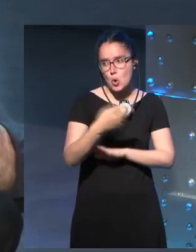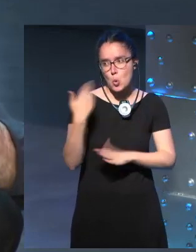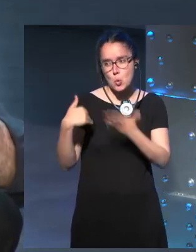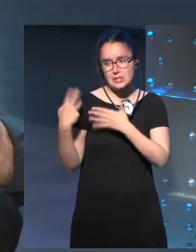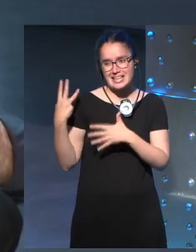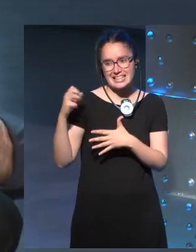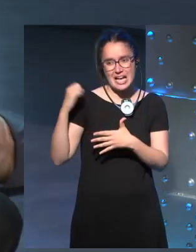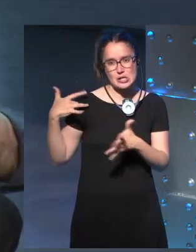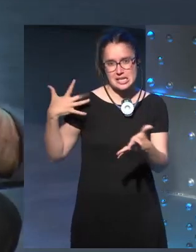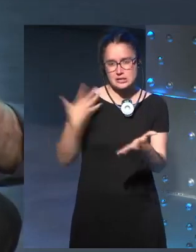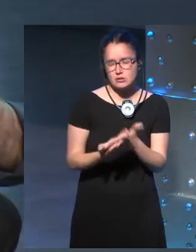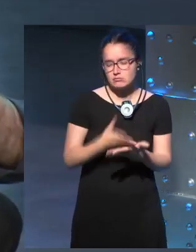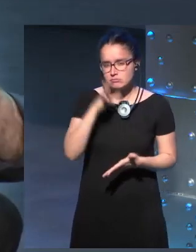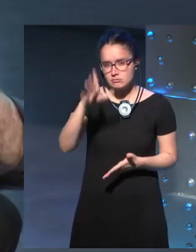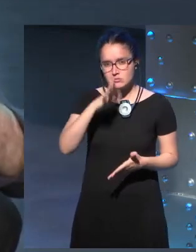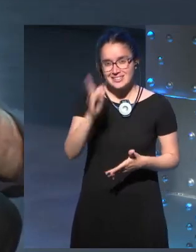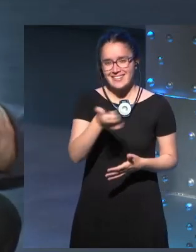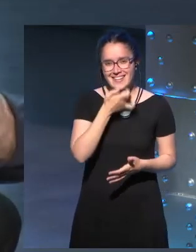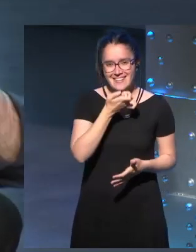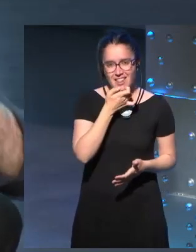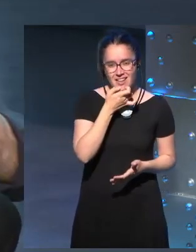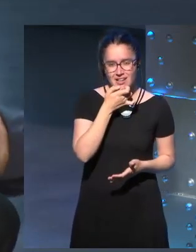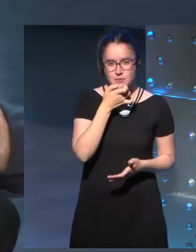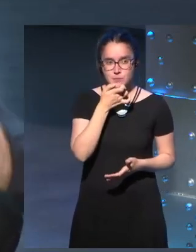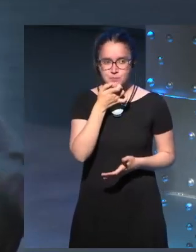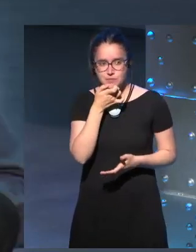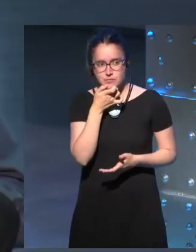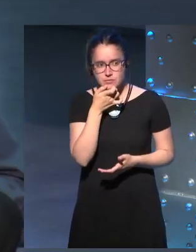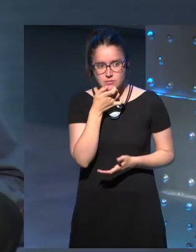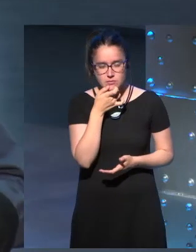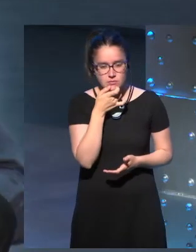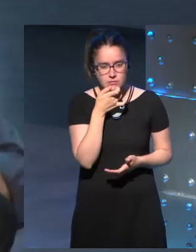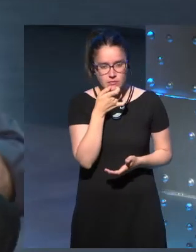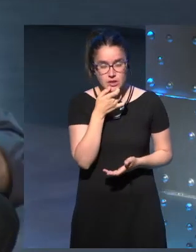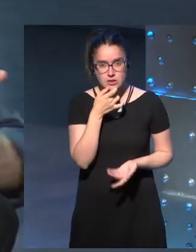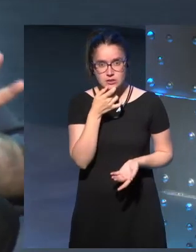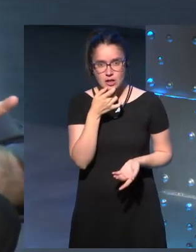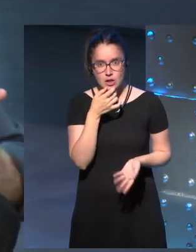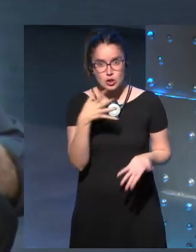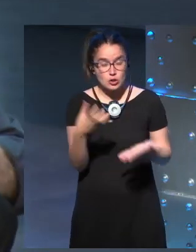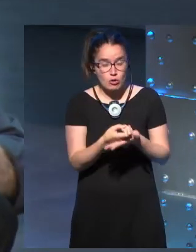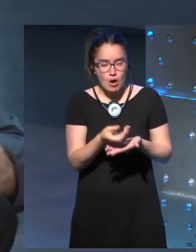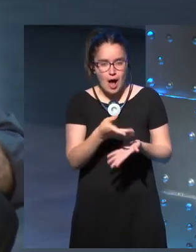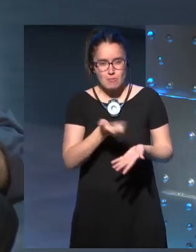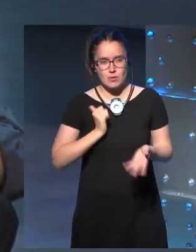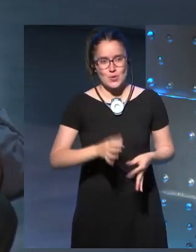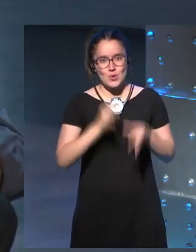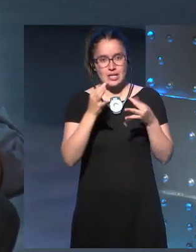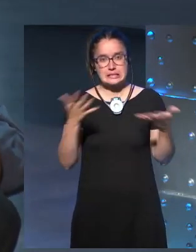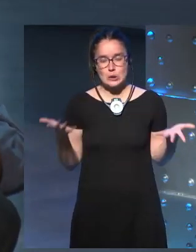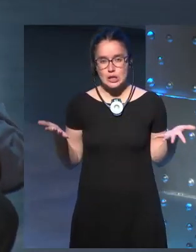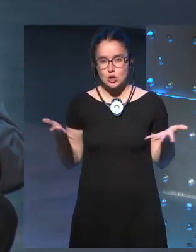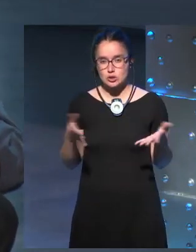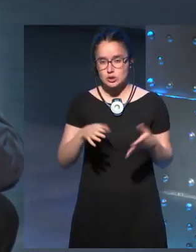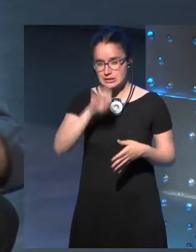fascinating. England is a Spanish colony, right? And English football fans recognise that the